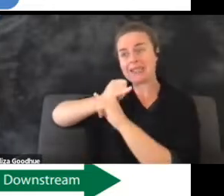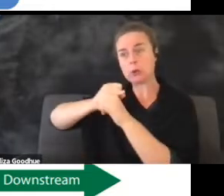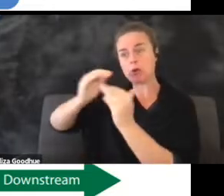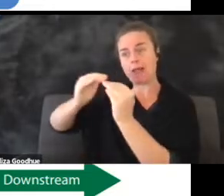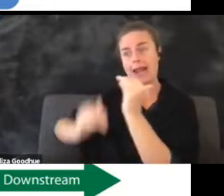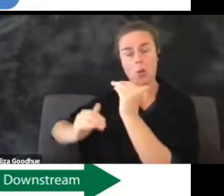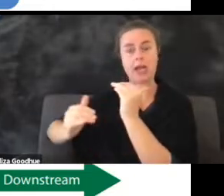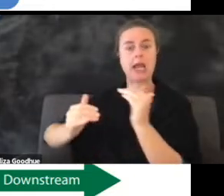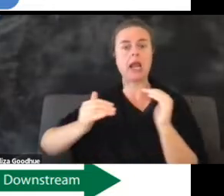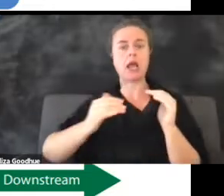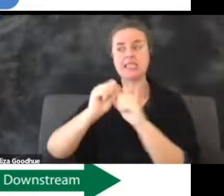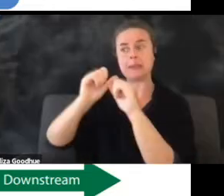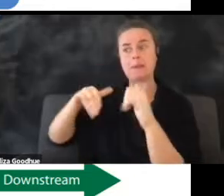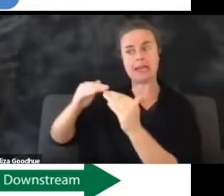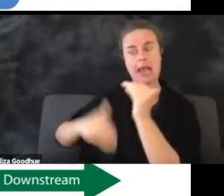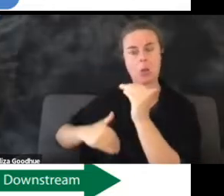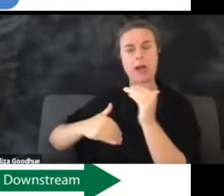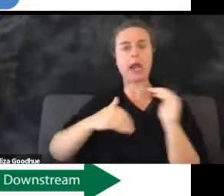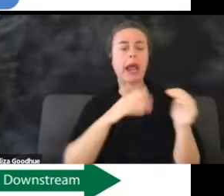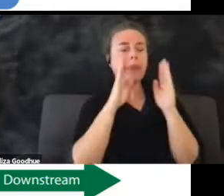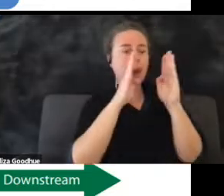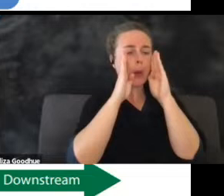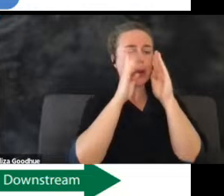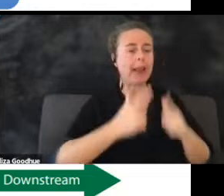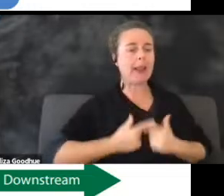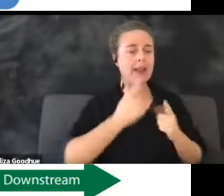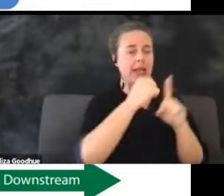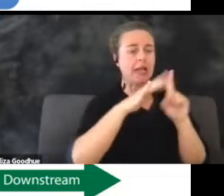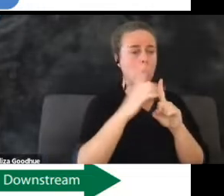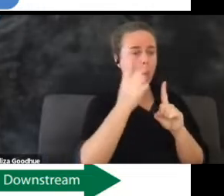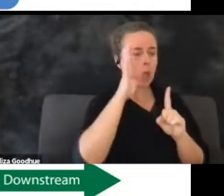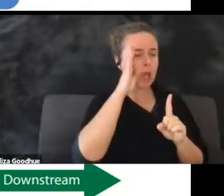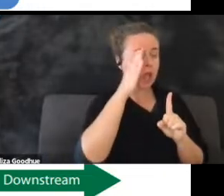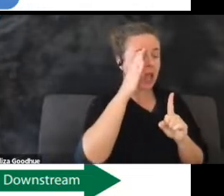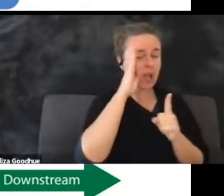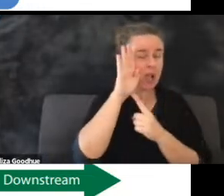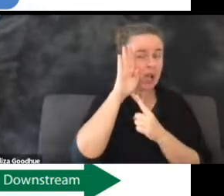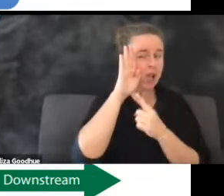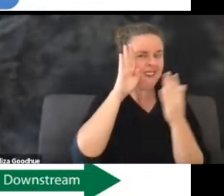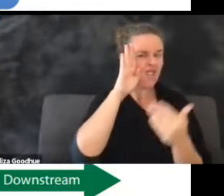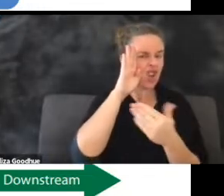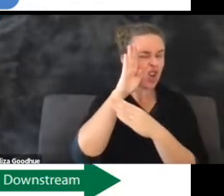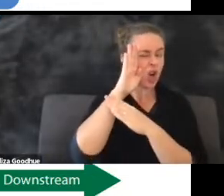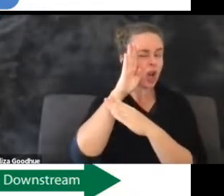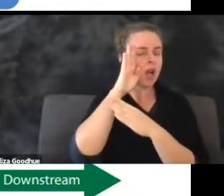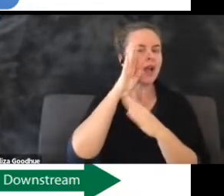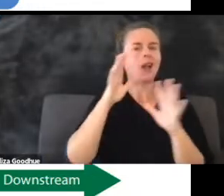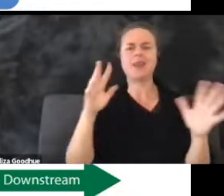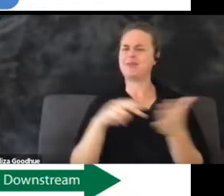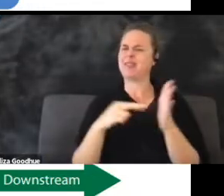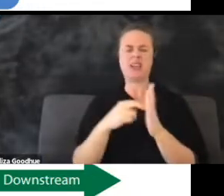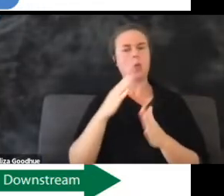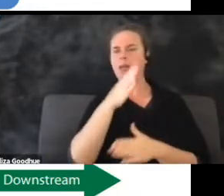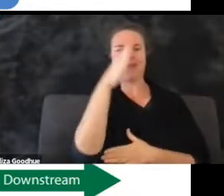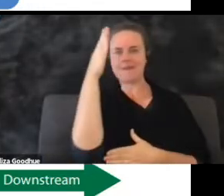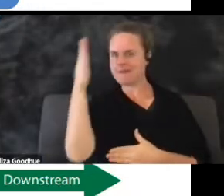conditions here without addressing this, we will never get to a point where everybody is fully